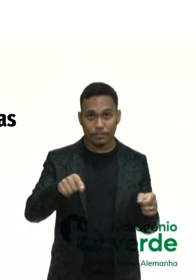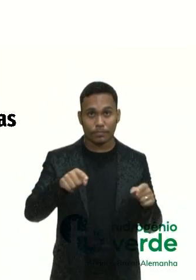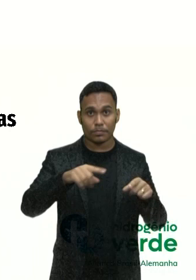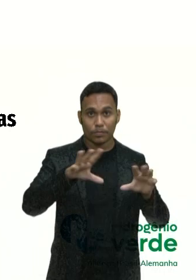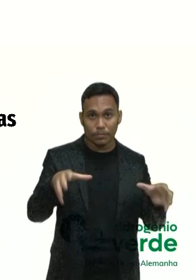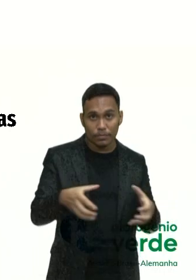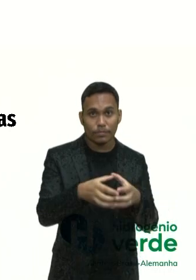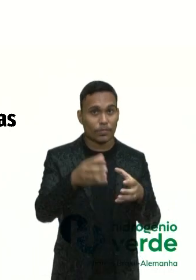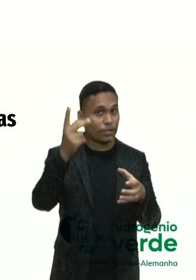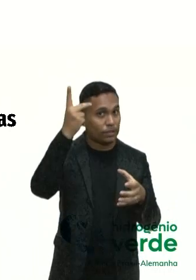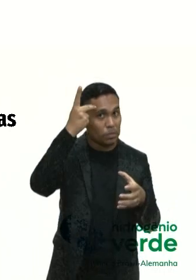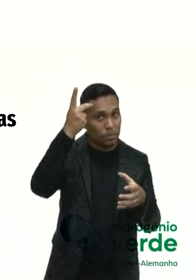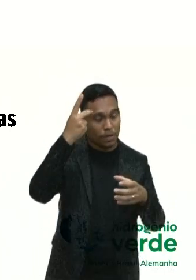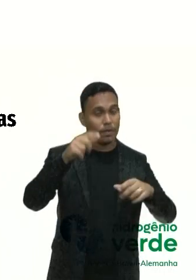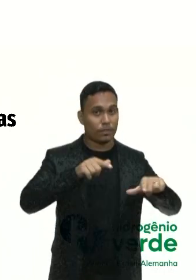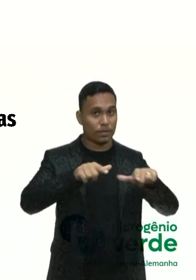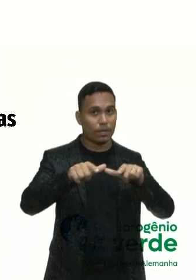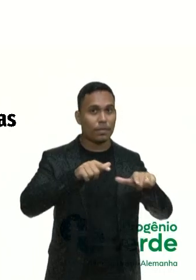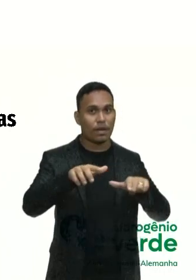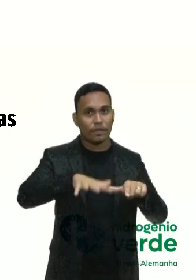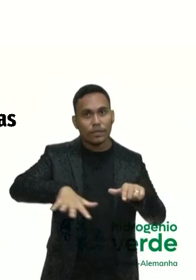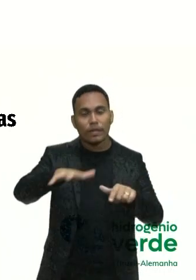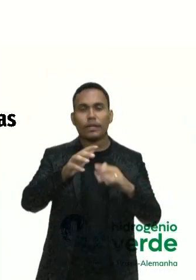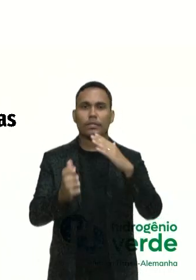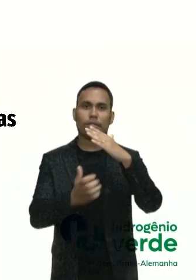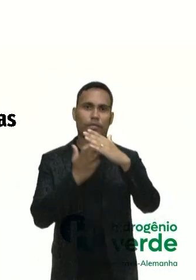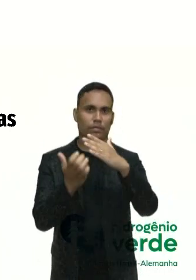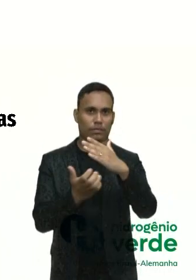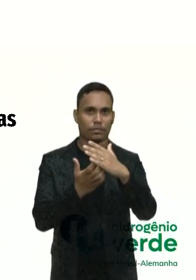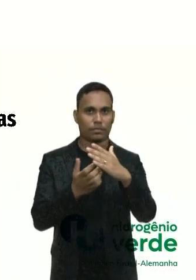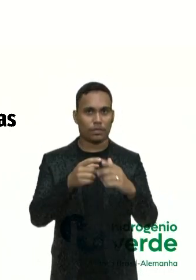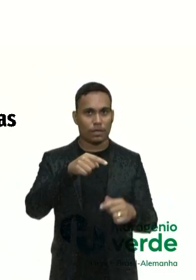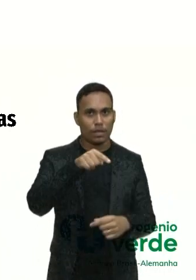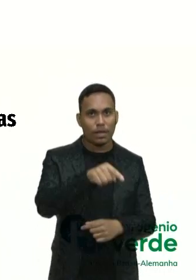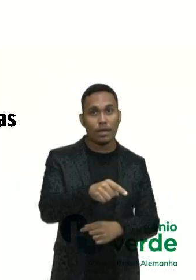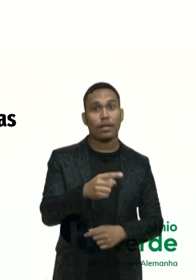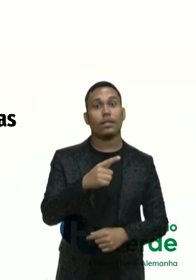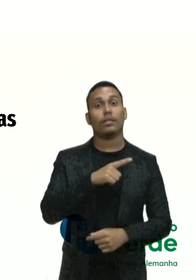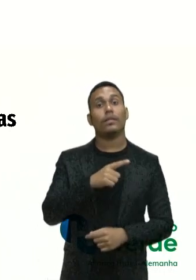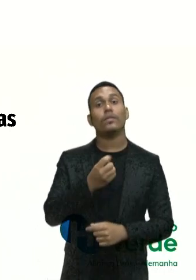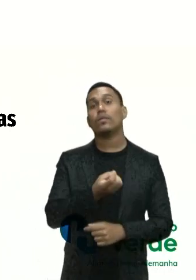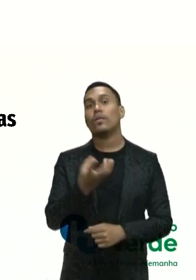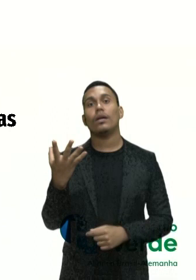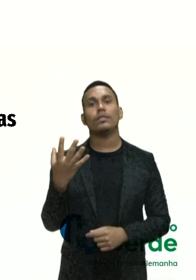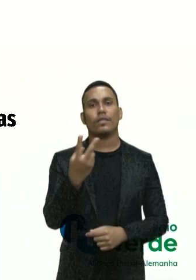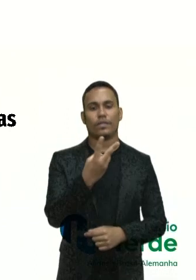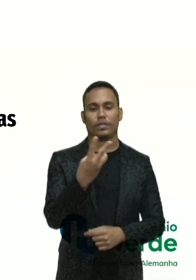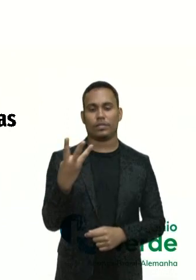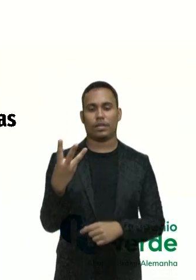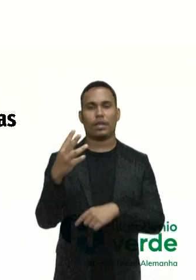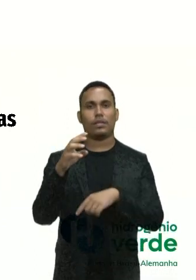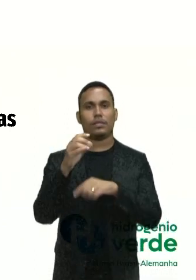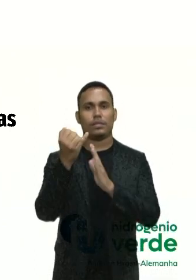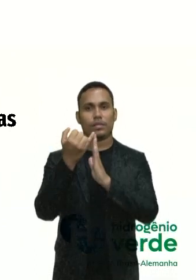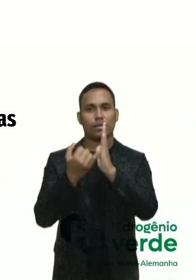from São Paulo have been working also with startups. They received 23